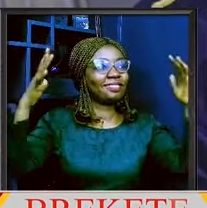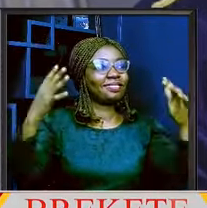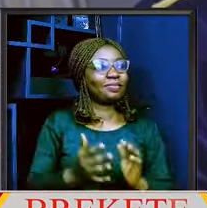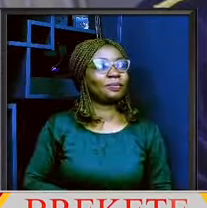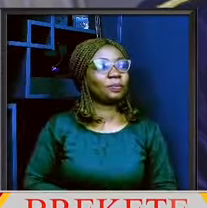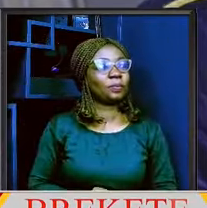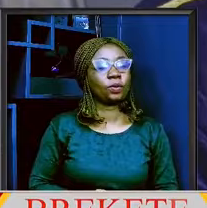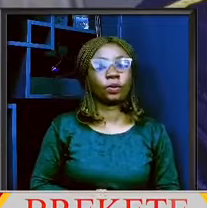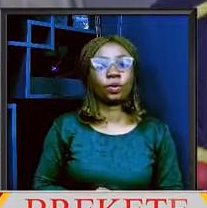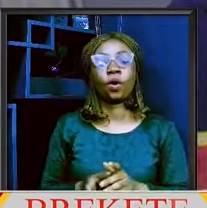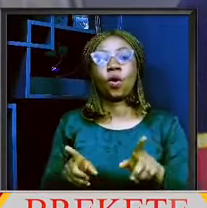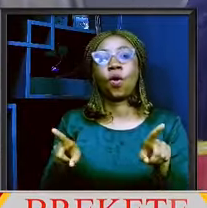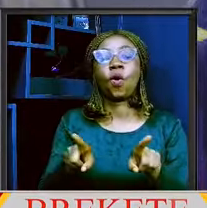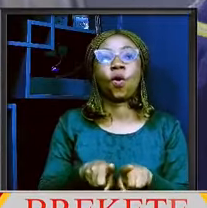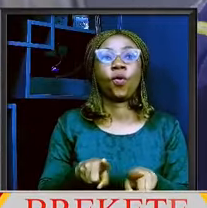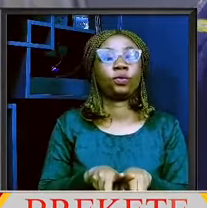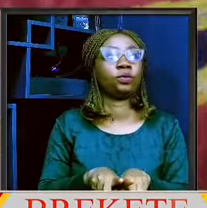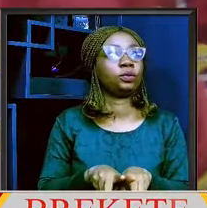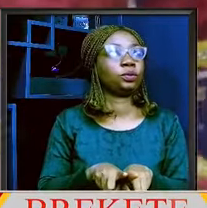Thank you. This is also